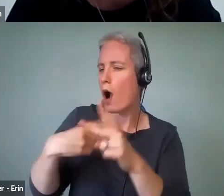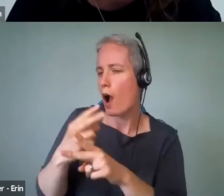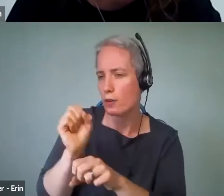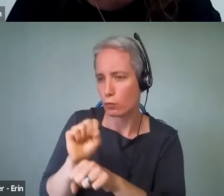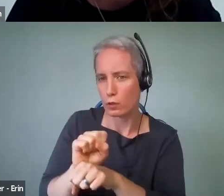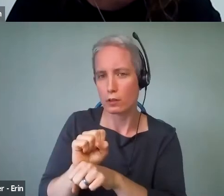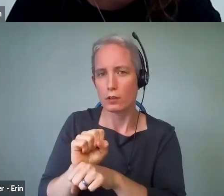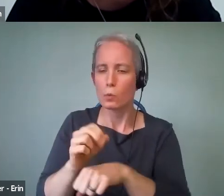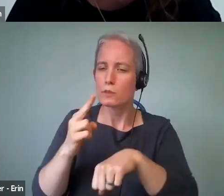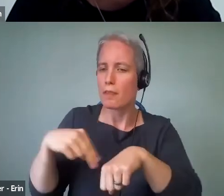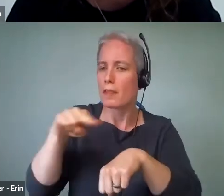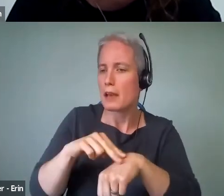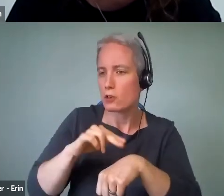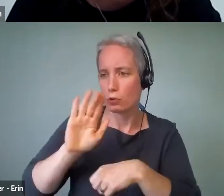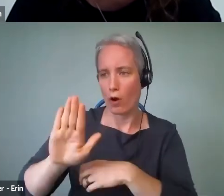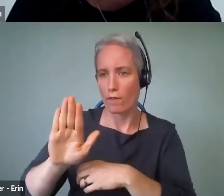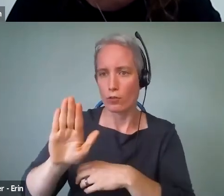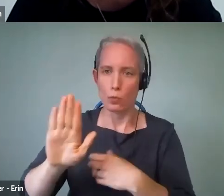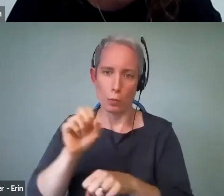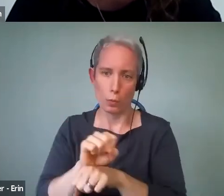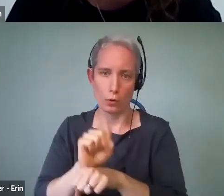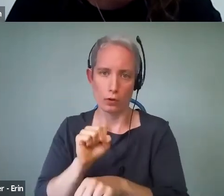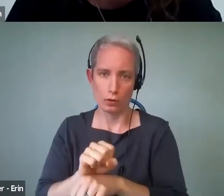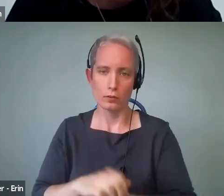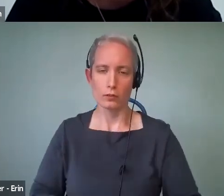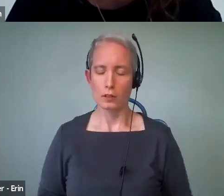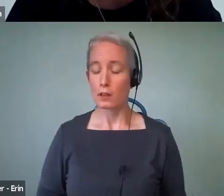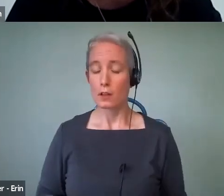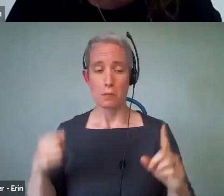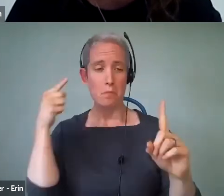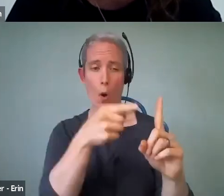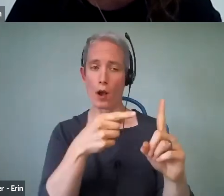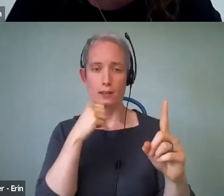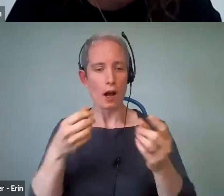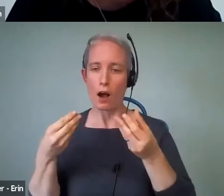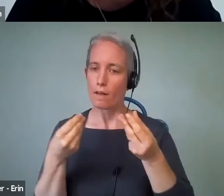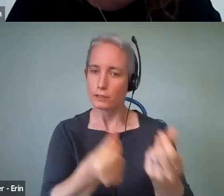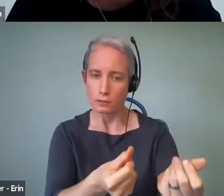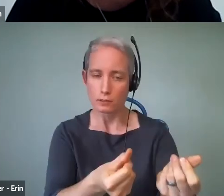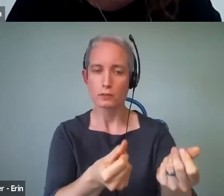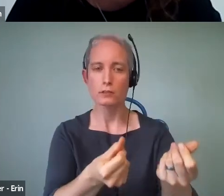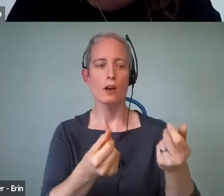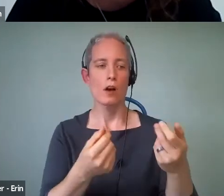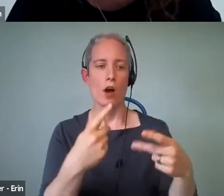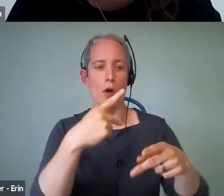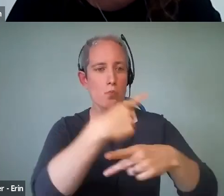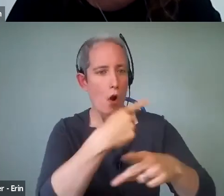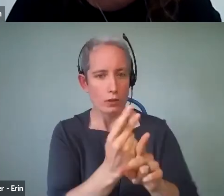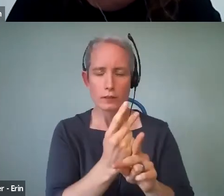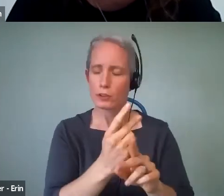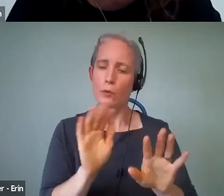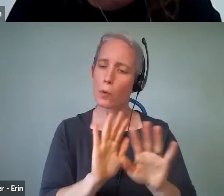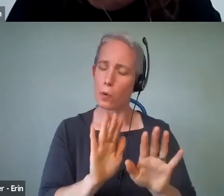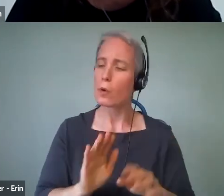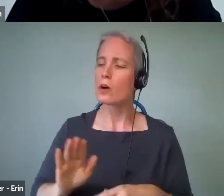to achieve through that? So it's not about efficiency and productivity. It is what is the nature, what is the unique aspect of